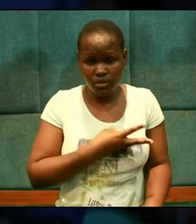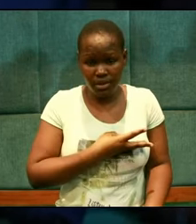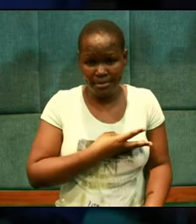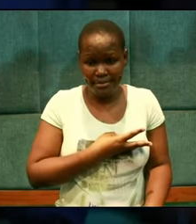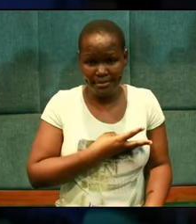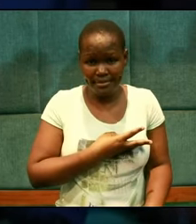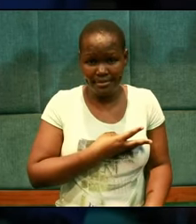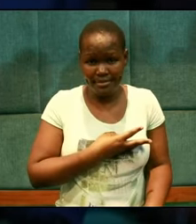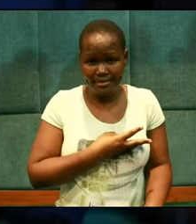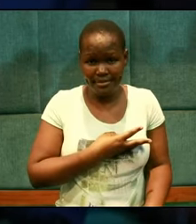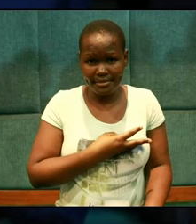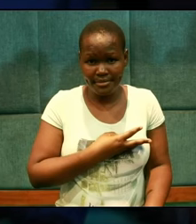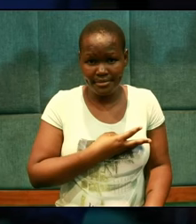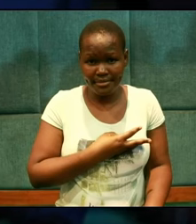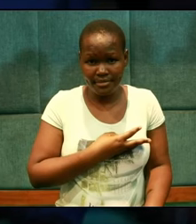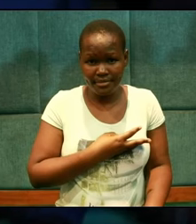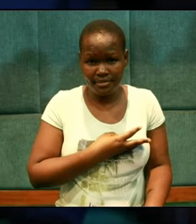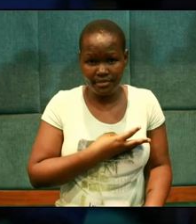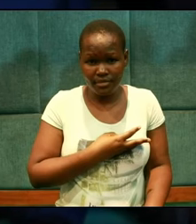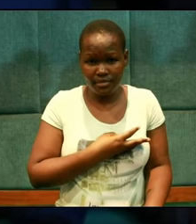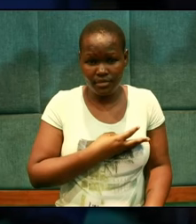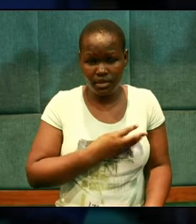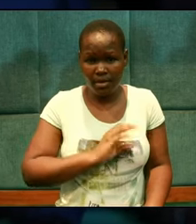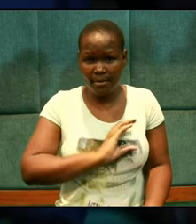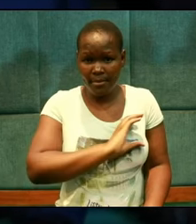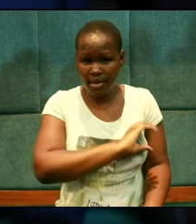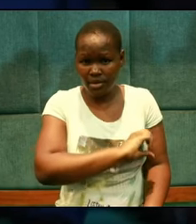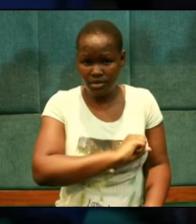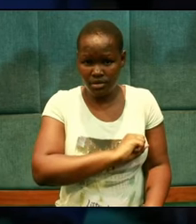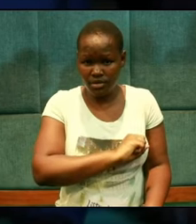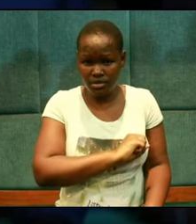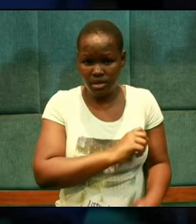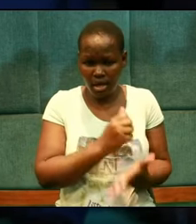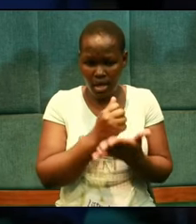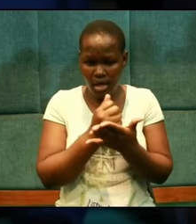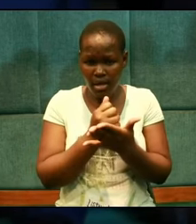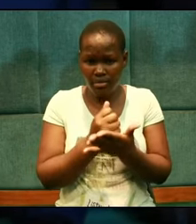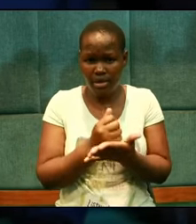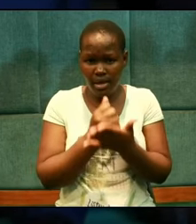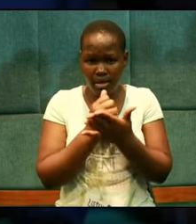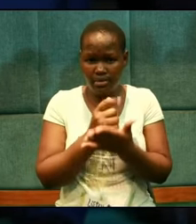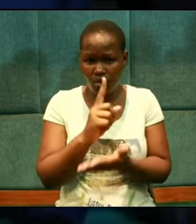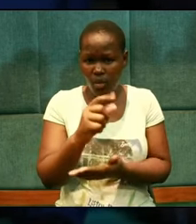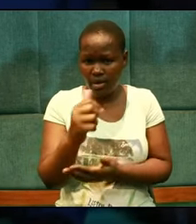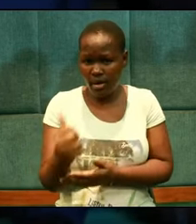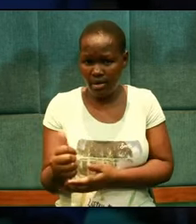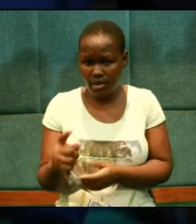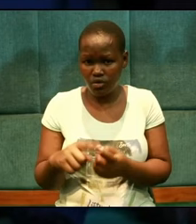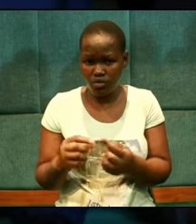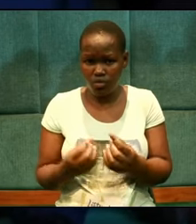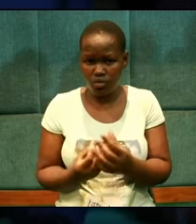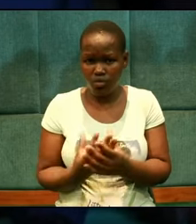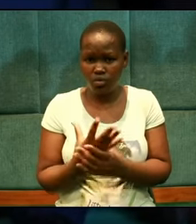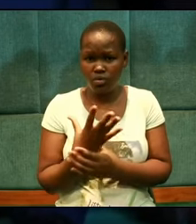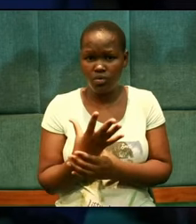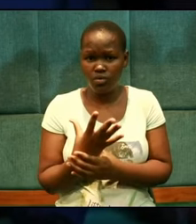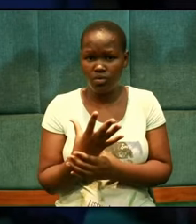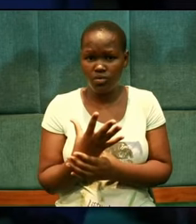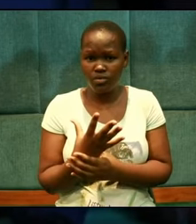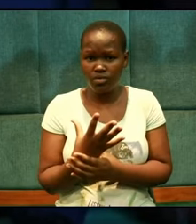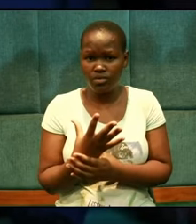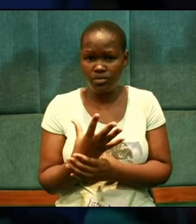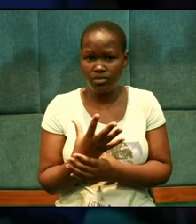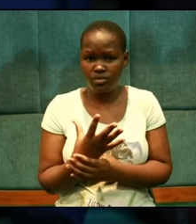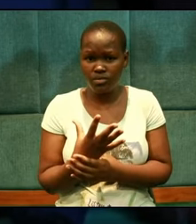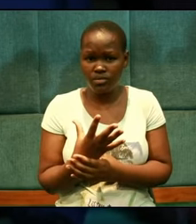another, patiently helping one another to grow into a likeness is a journey that